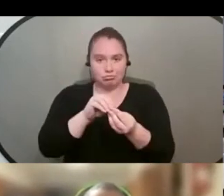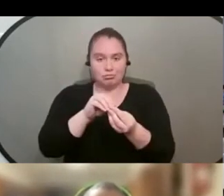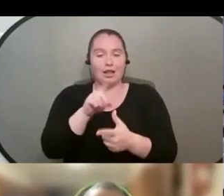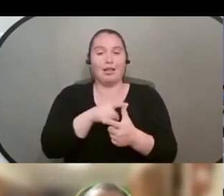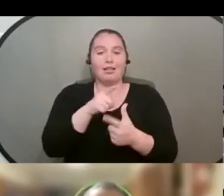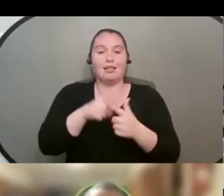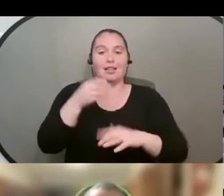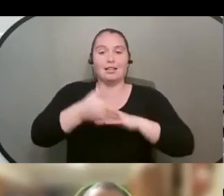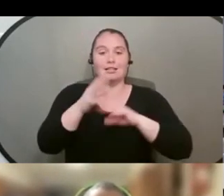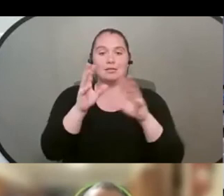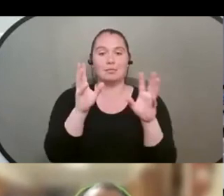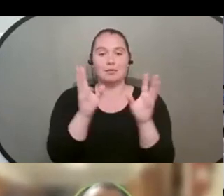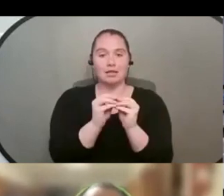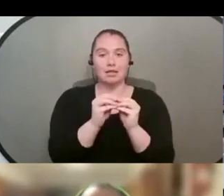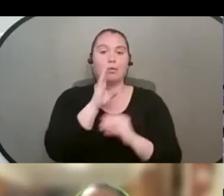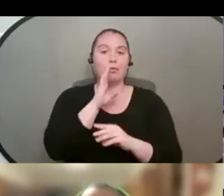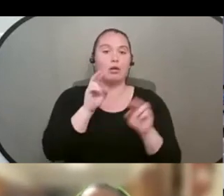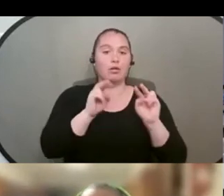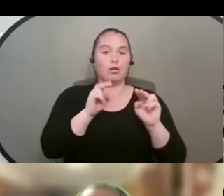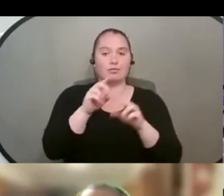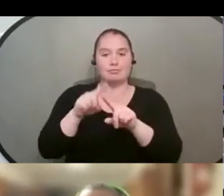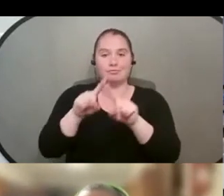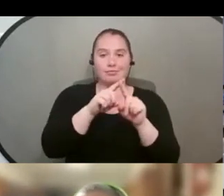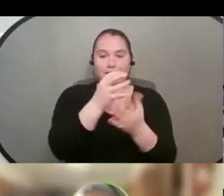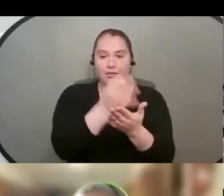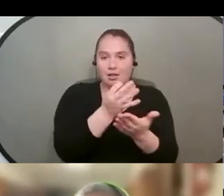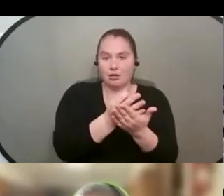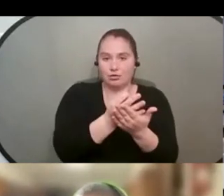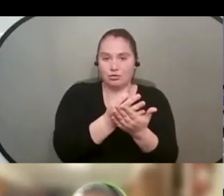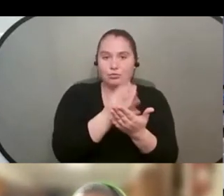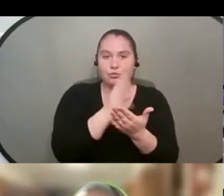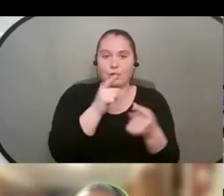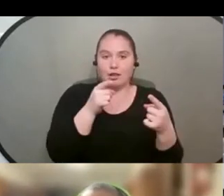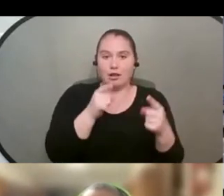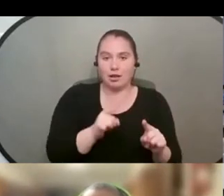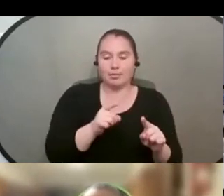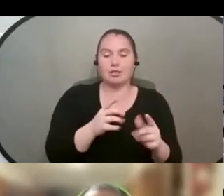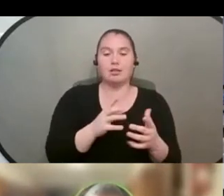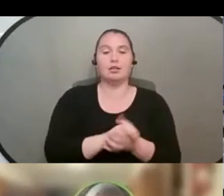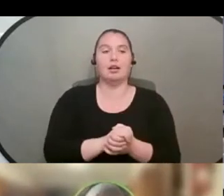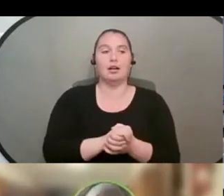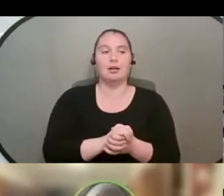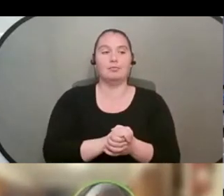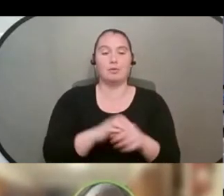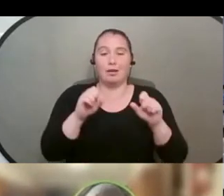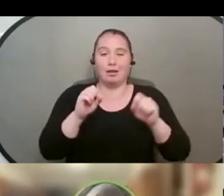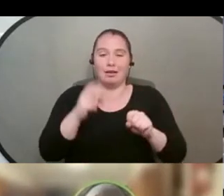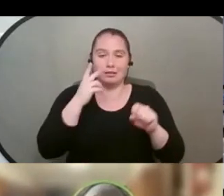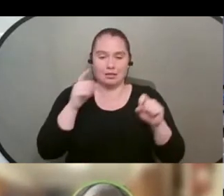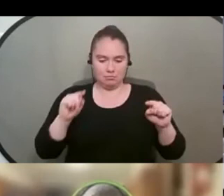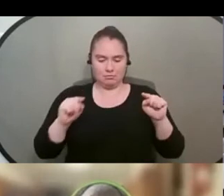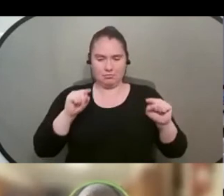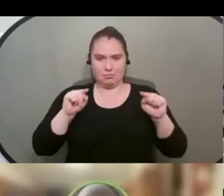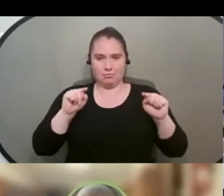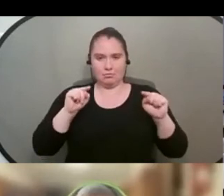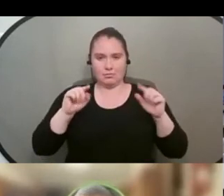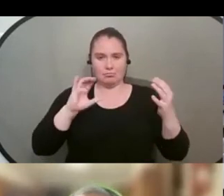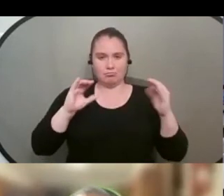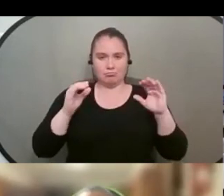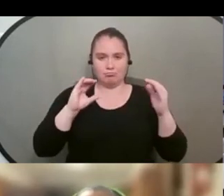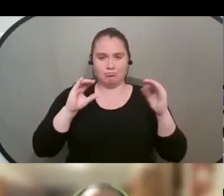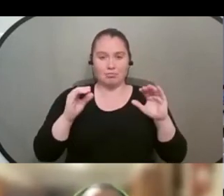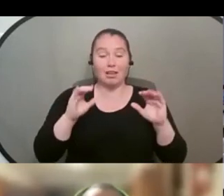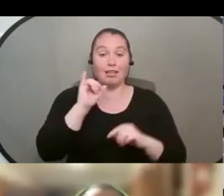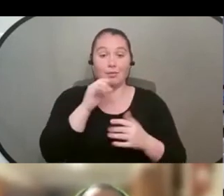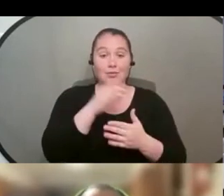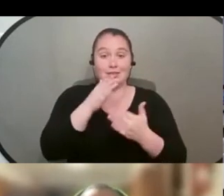looking at the financial capacity of the district. So that'll help us weigh those two elements together. So that was kind of where we